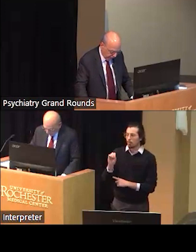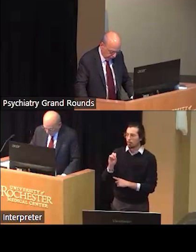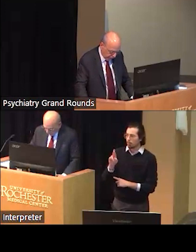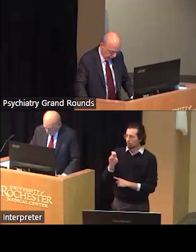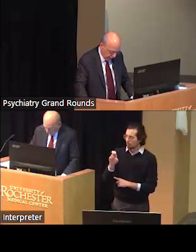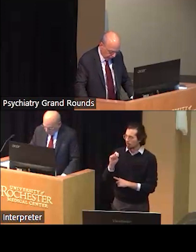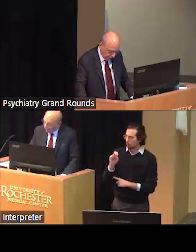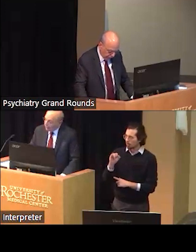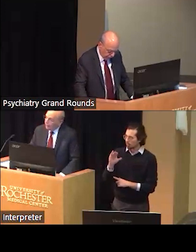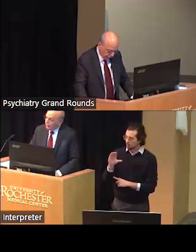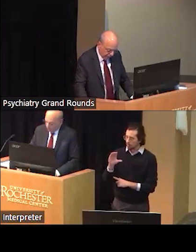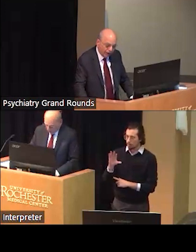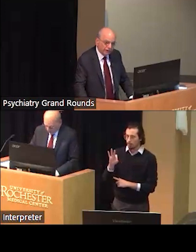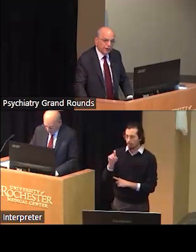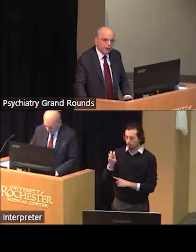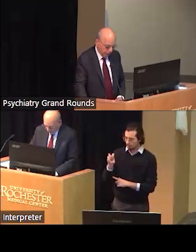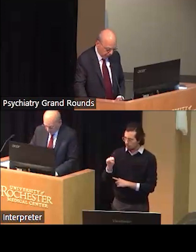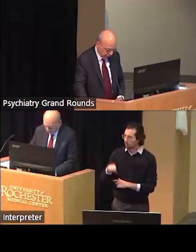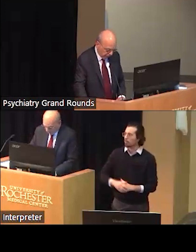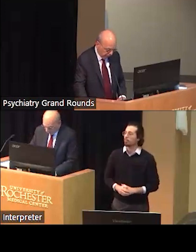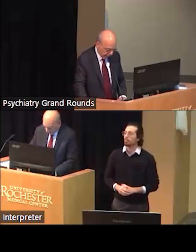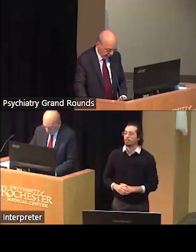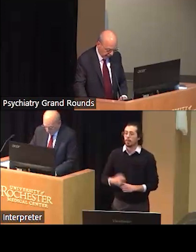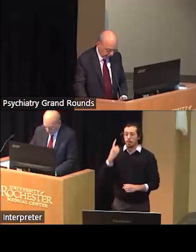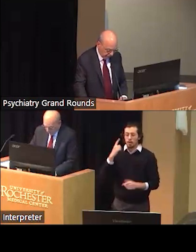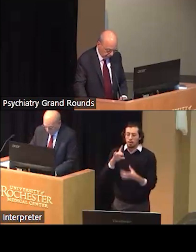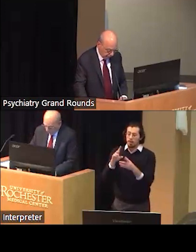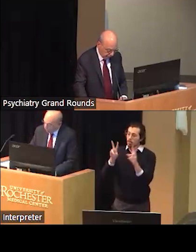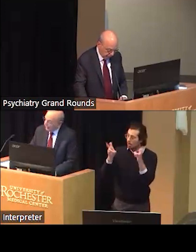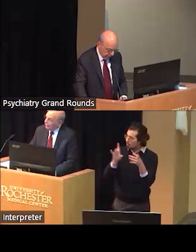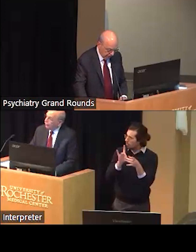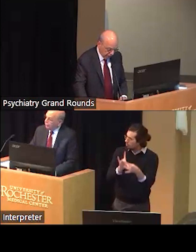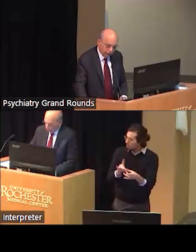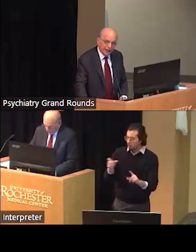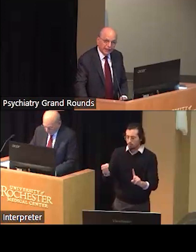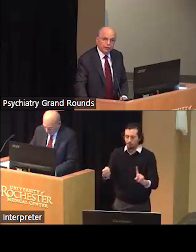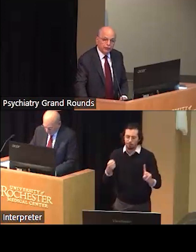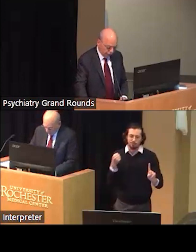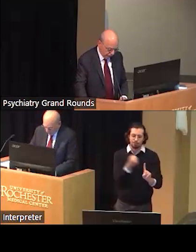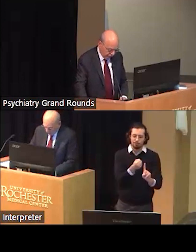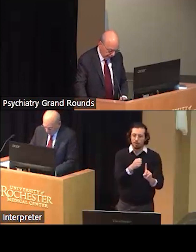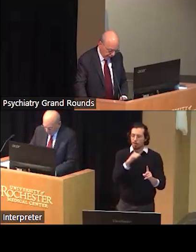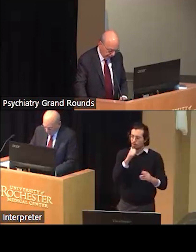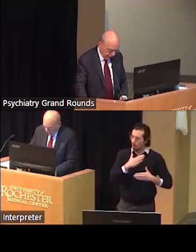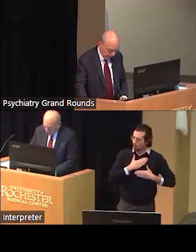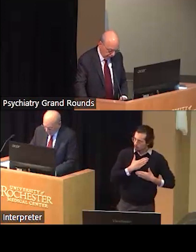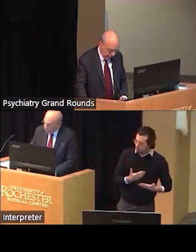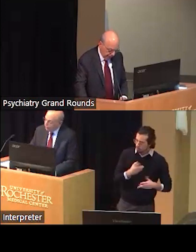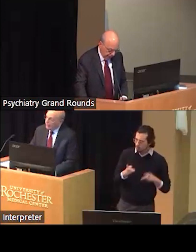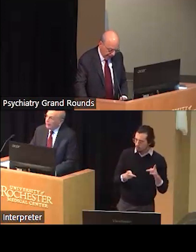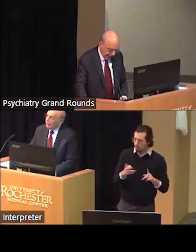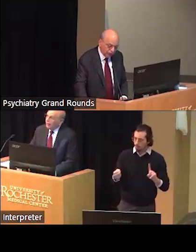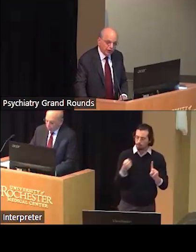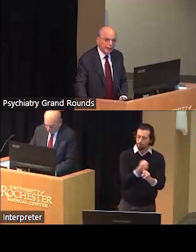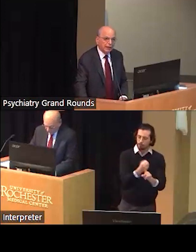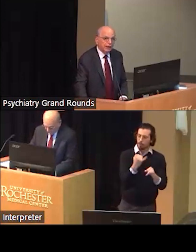forensic fellows on topics ranging from involuntary commitment of the mentally ill, psychiatric issues in family law.